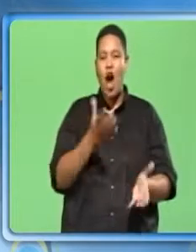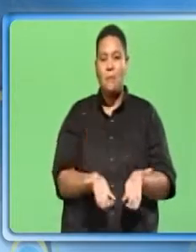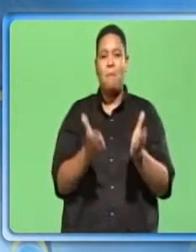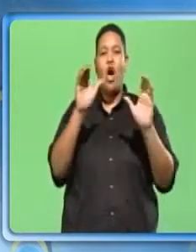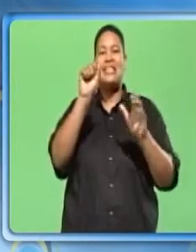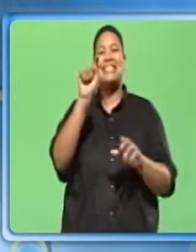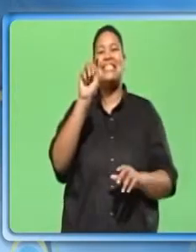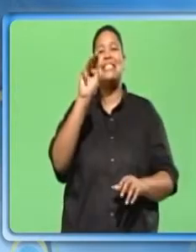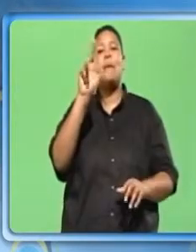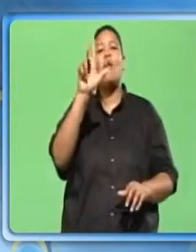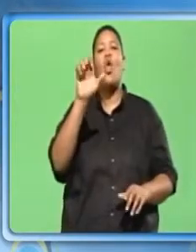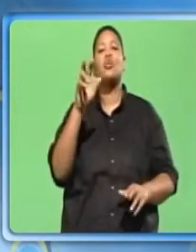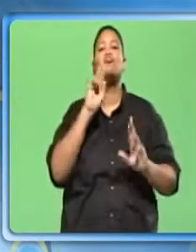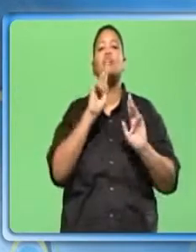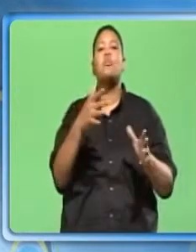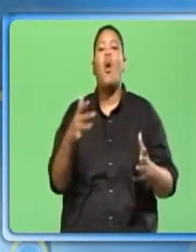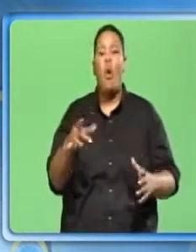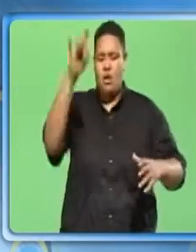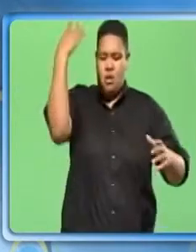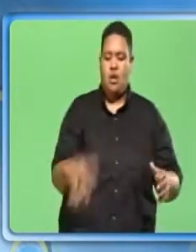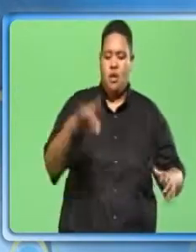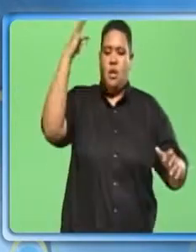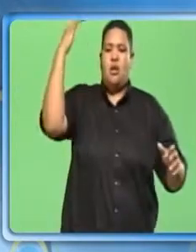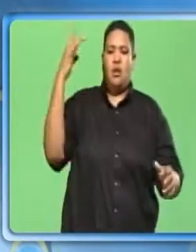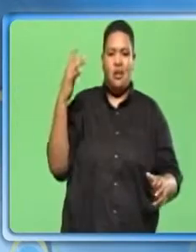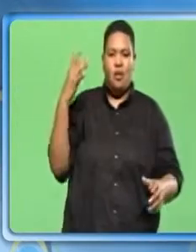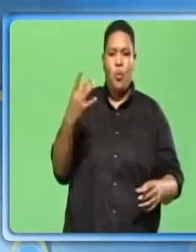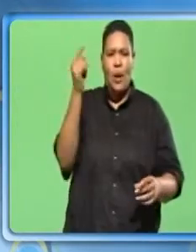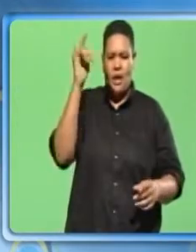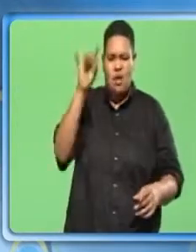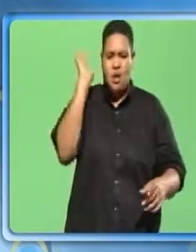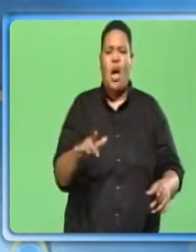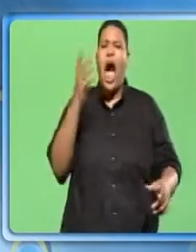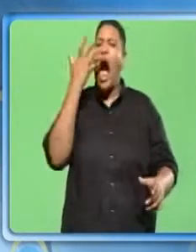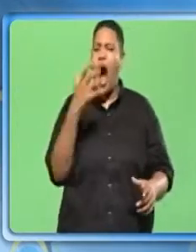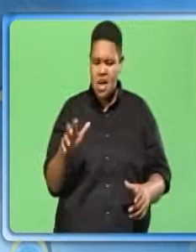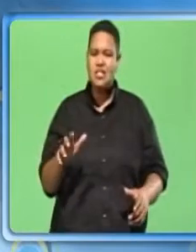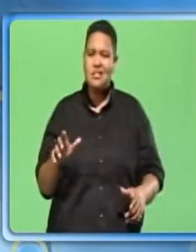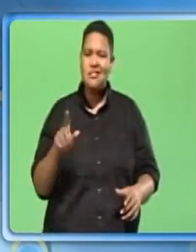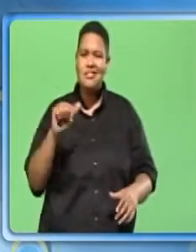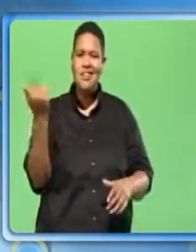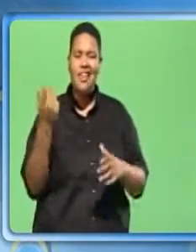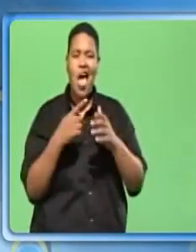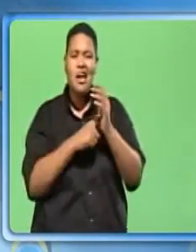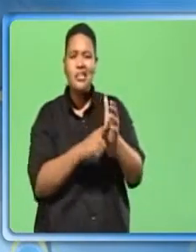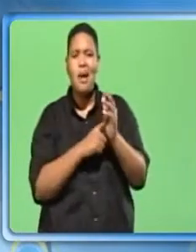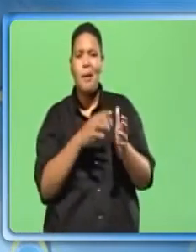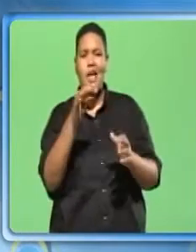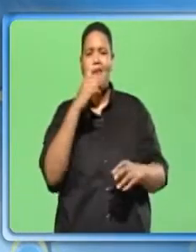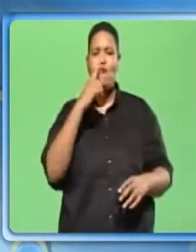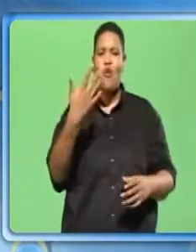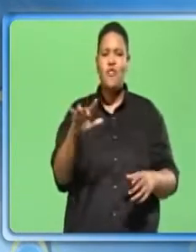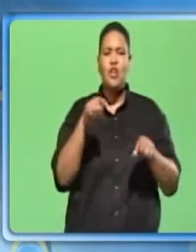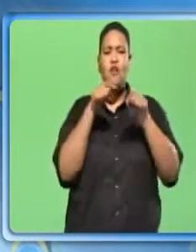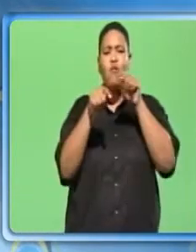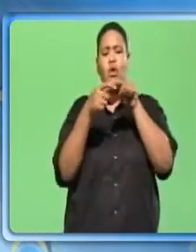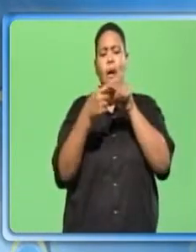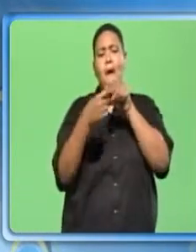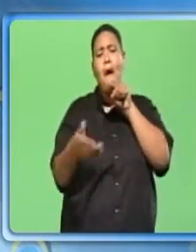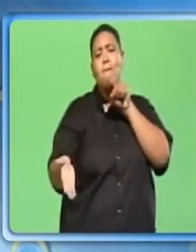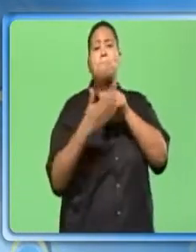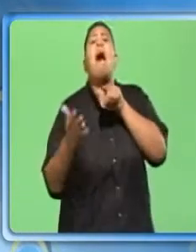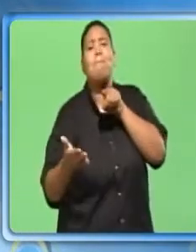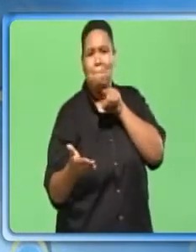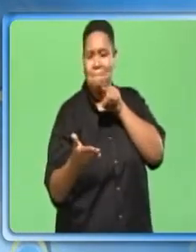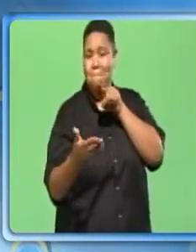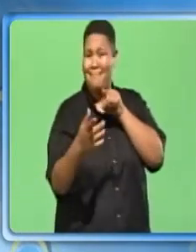the response would be the quick removal of the hand. Another example is if you hit your toe on a stone.